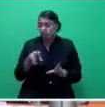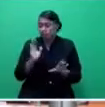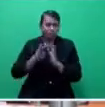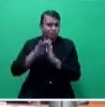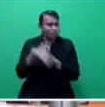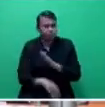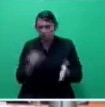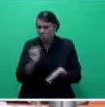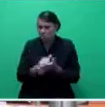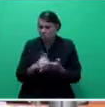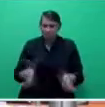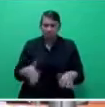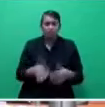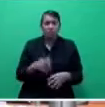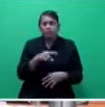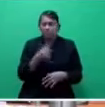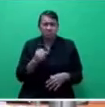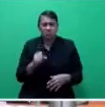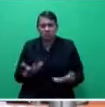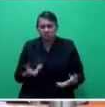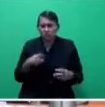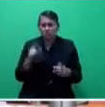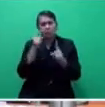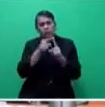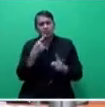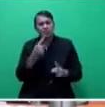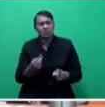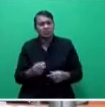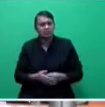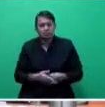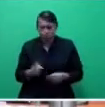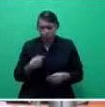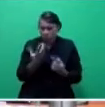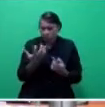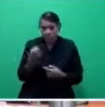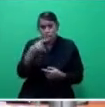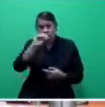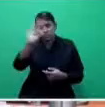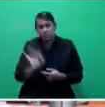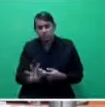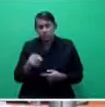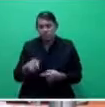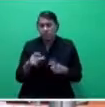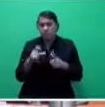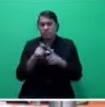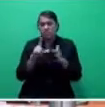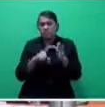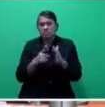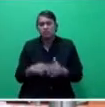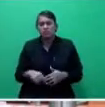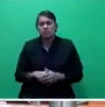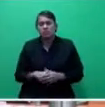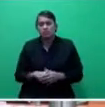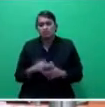saying, let's have a 20% deficit. If you're going to have a 20% deficit, you need to actually fund the deficit. Now, who's going to fund the